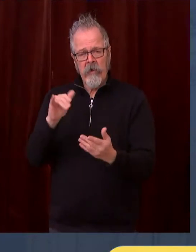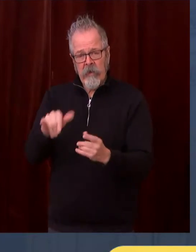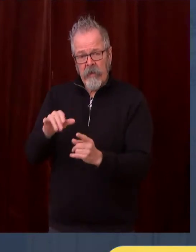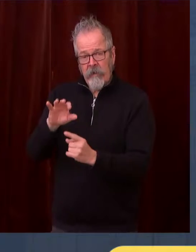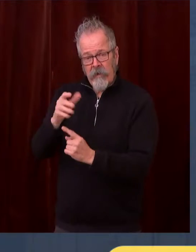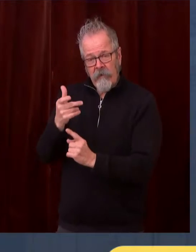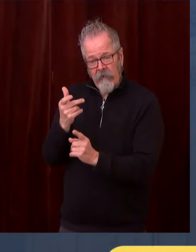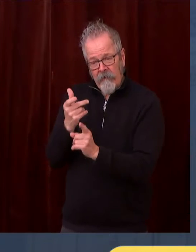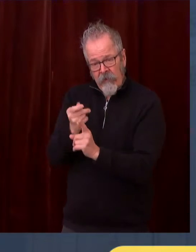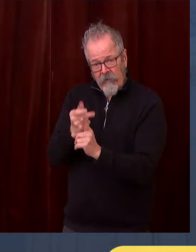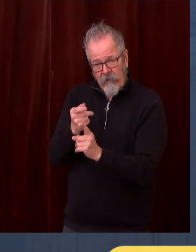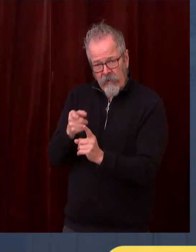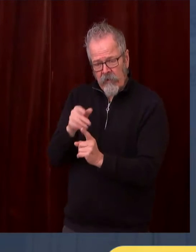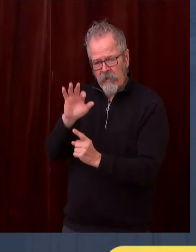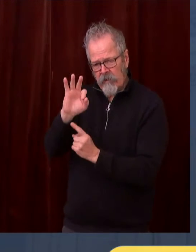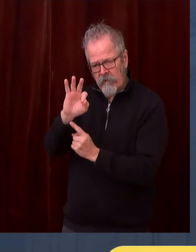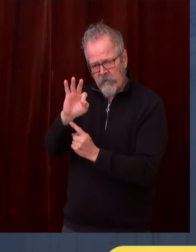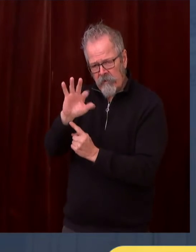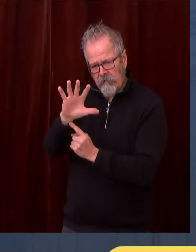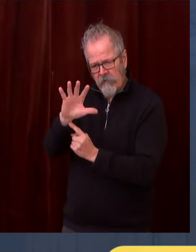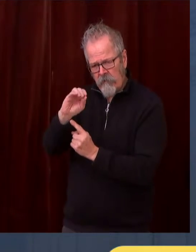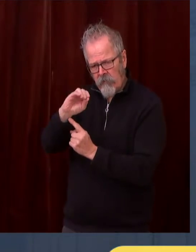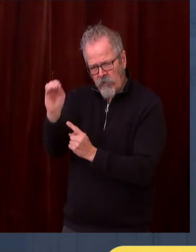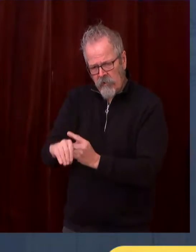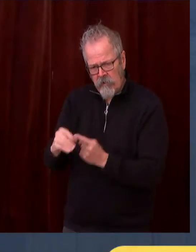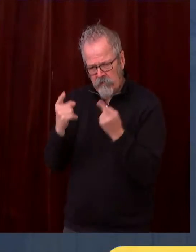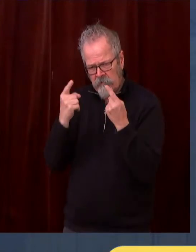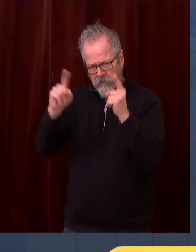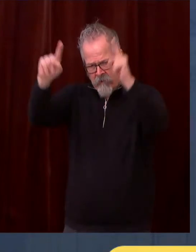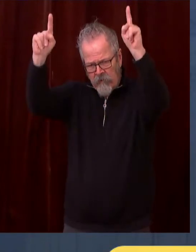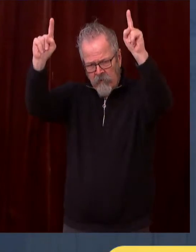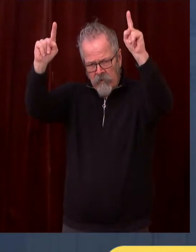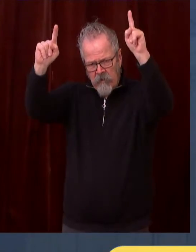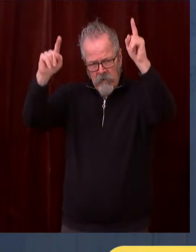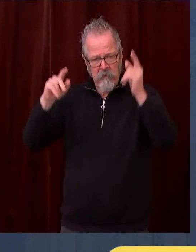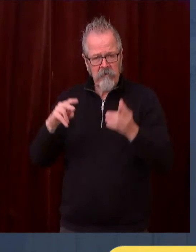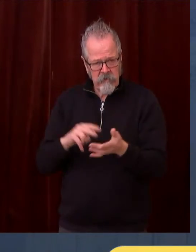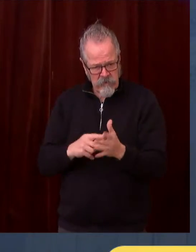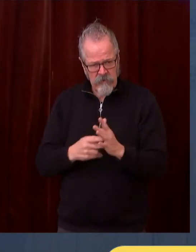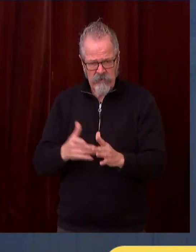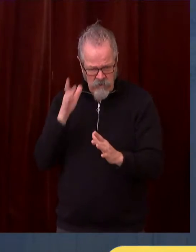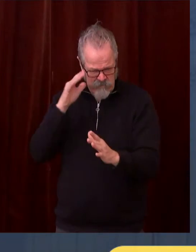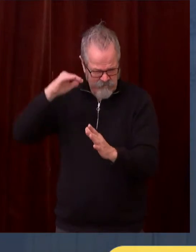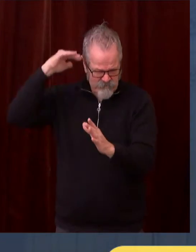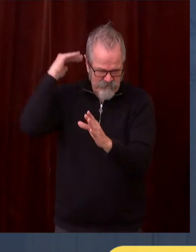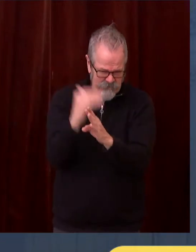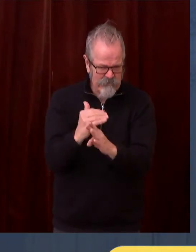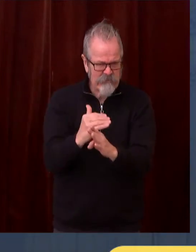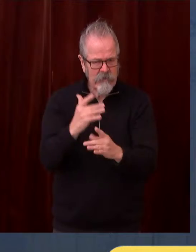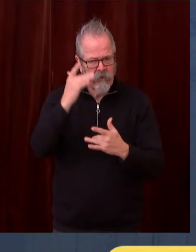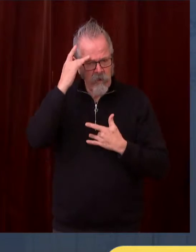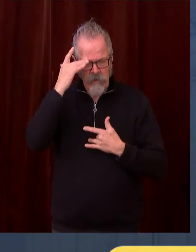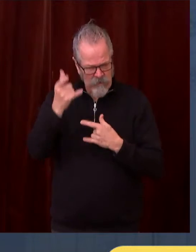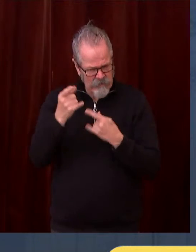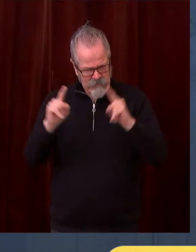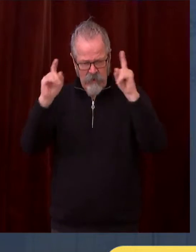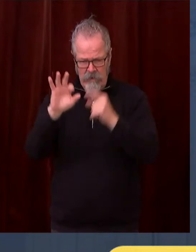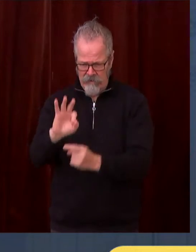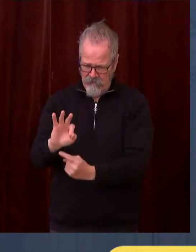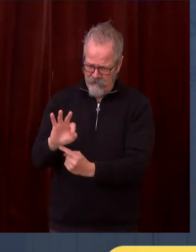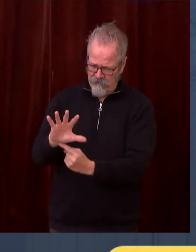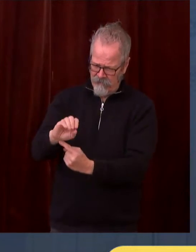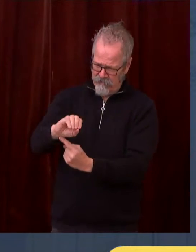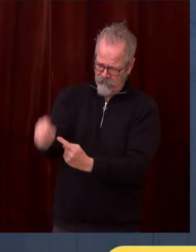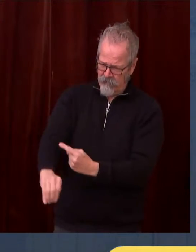which is terrific by any measure, and it frankly excites us all. The efficacy was high, we should